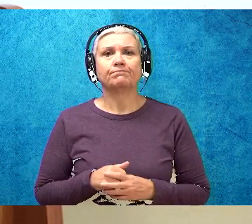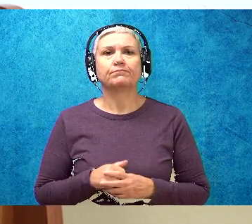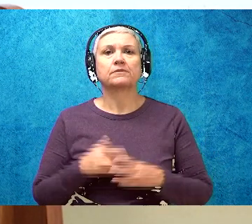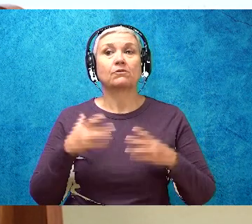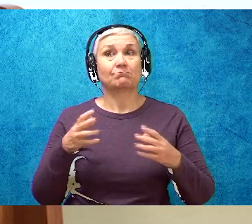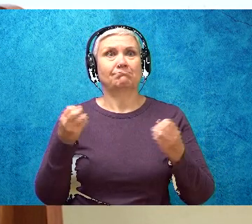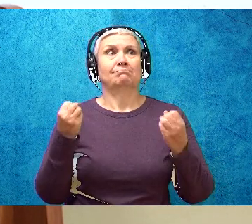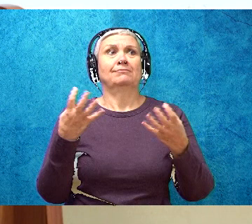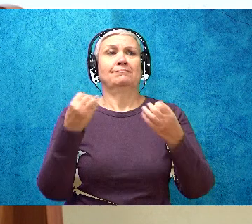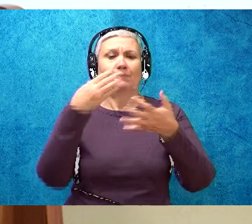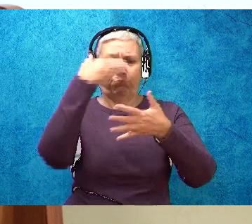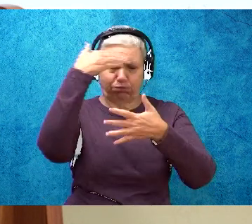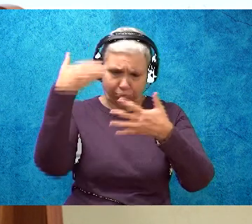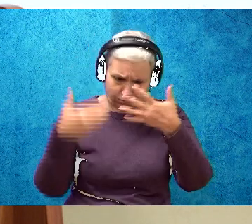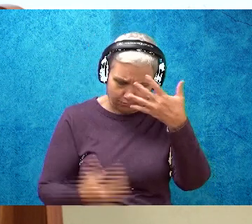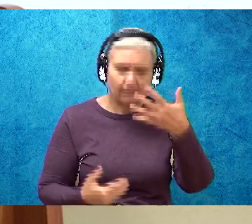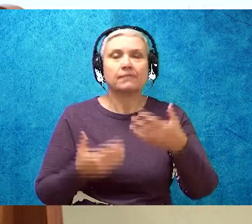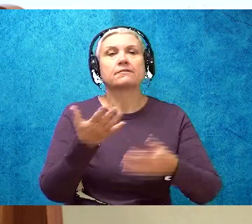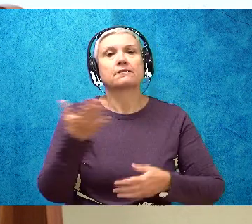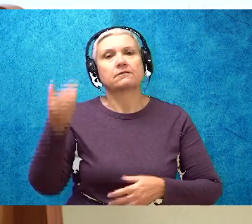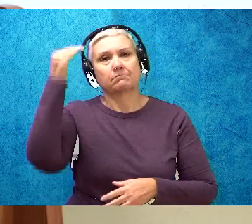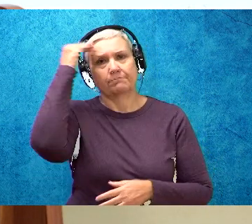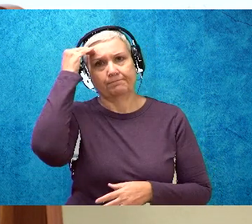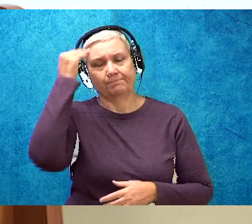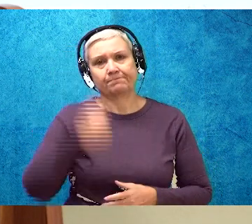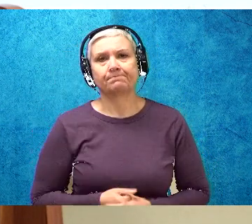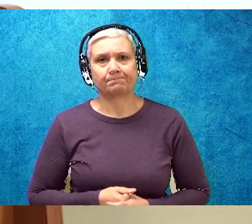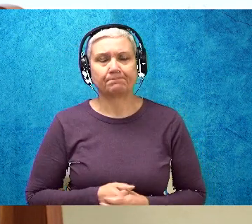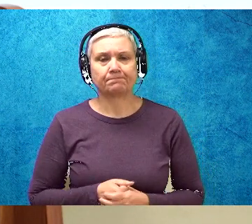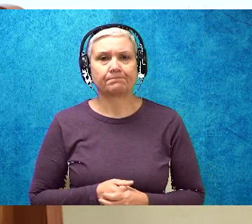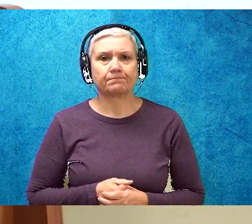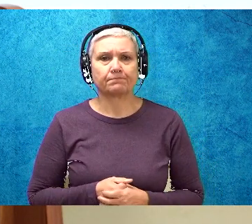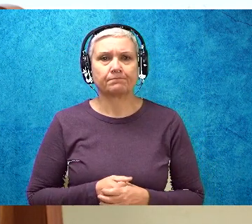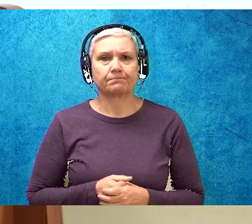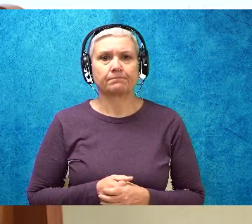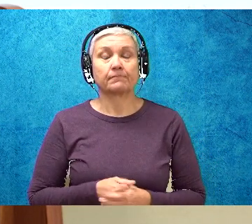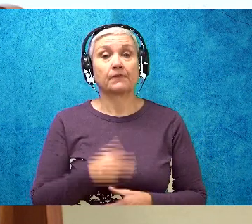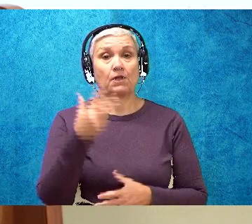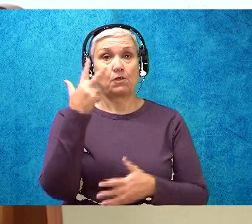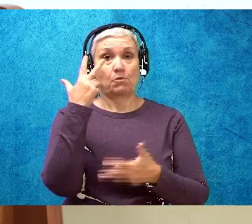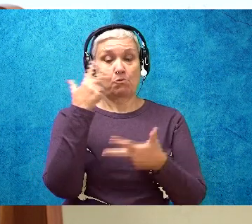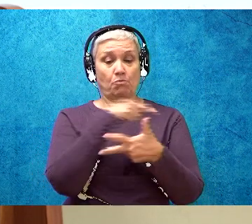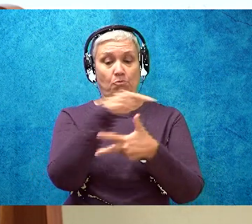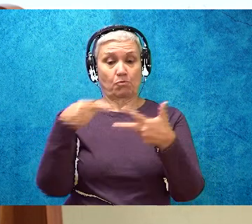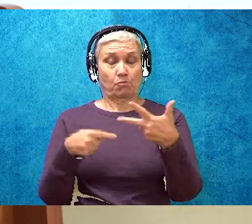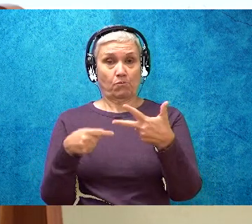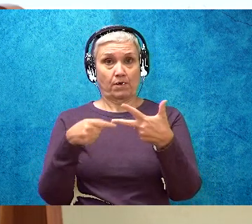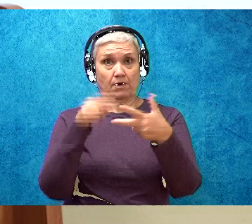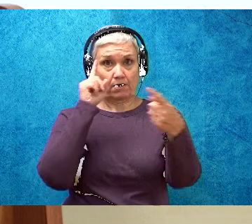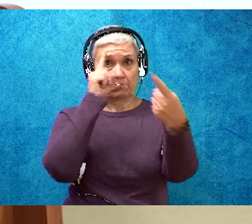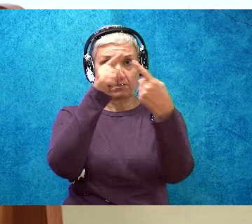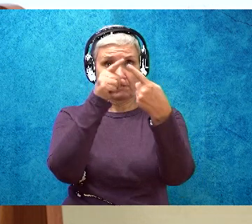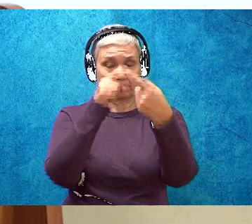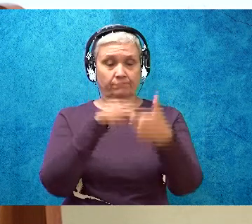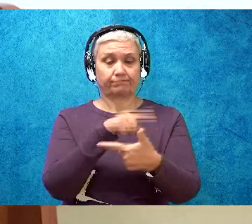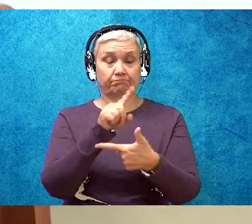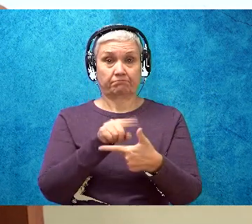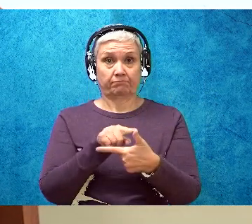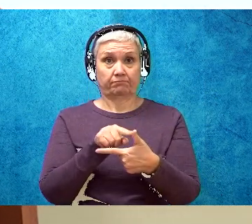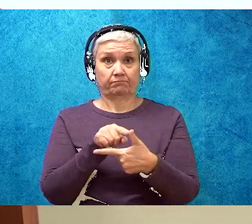know. Now today, basically what we are going to do is you're going to have three objectives. Those objectives are as